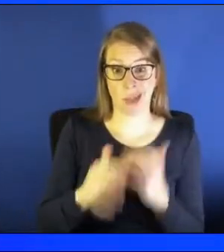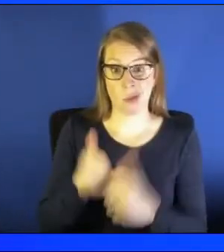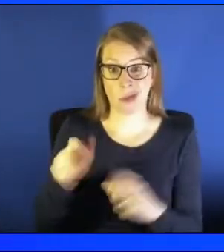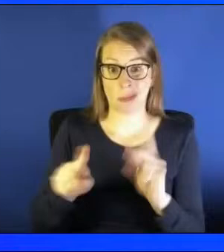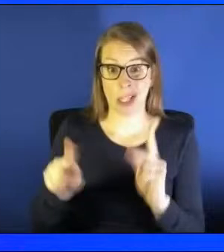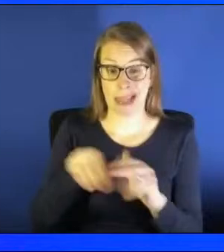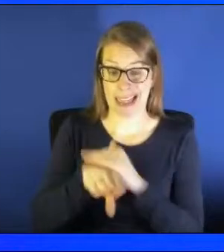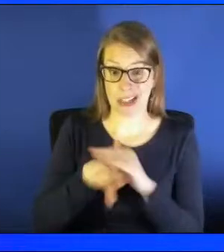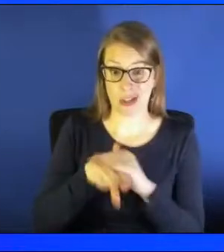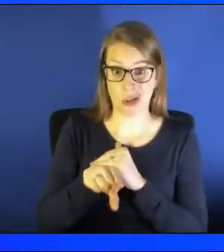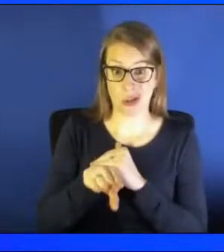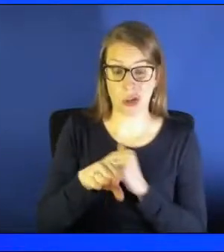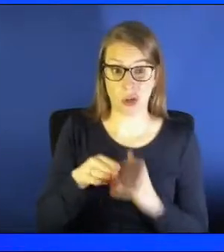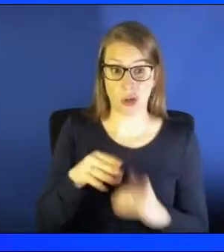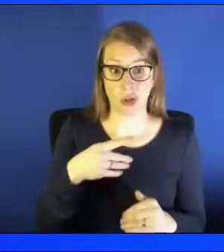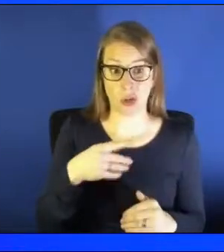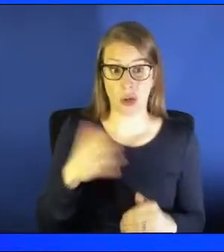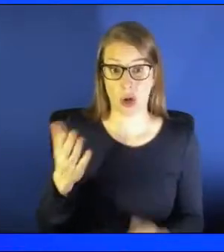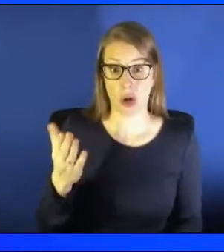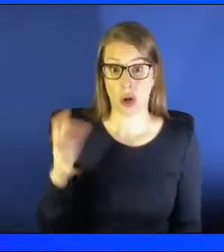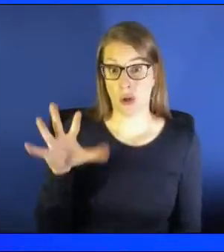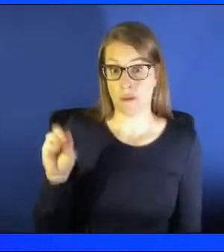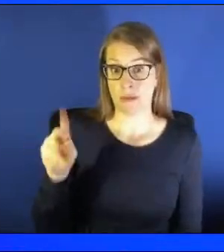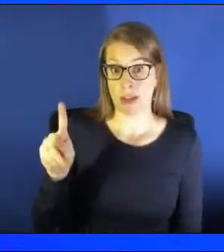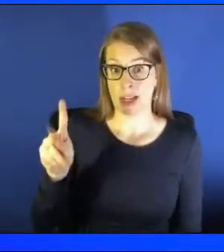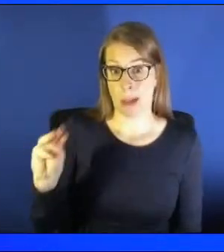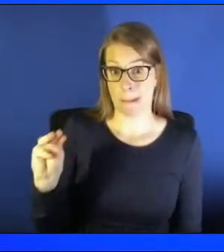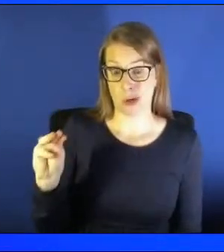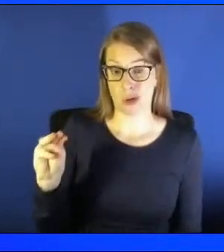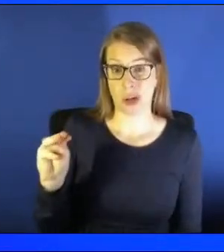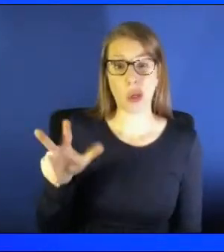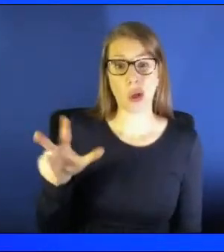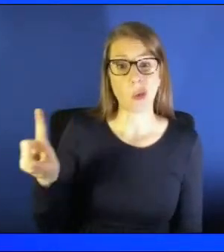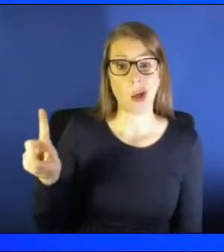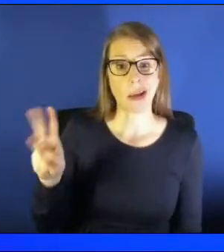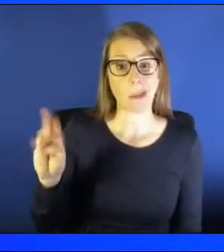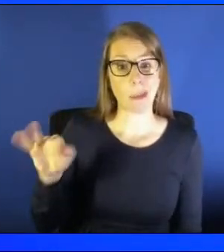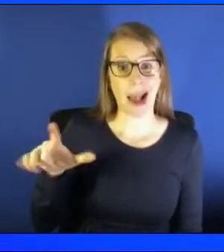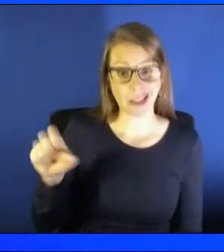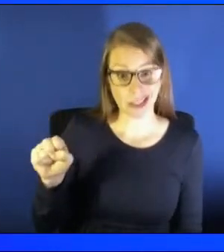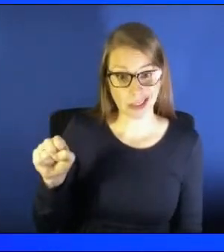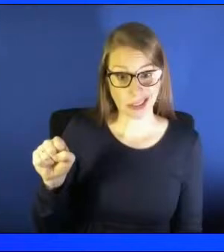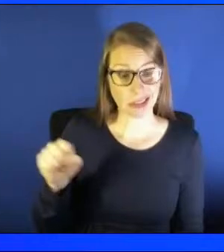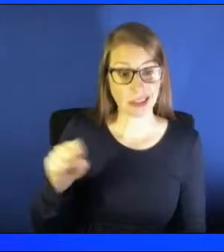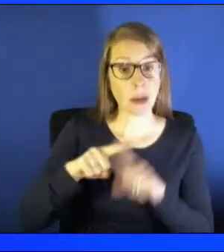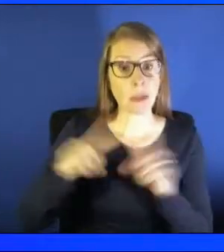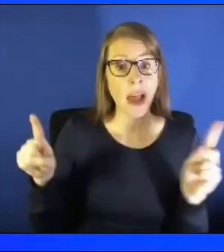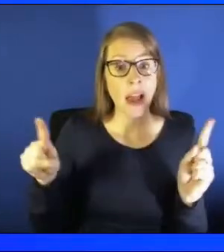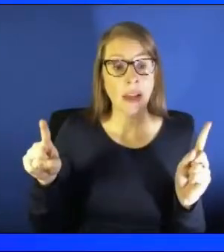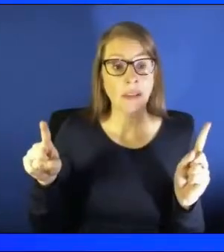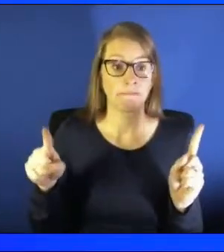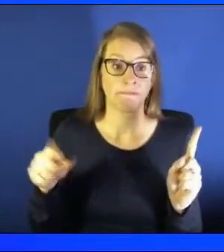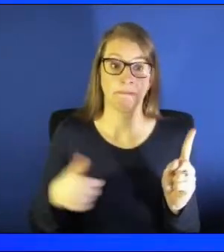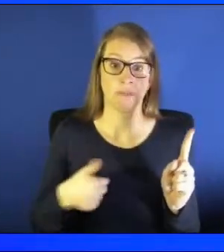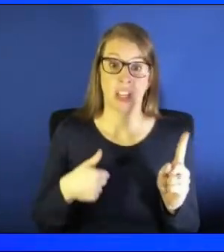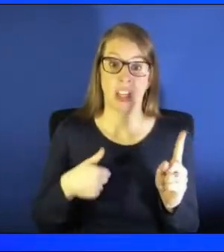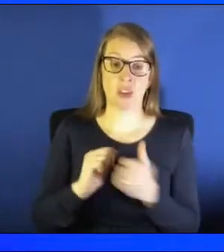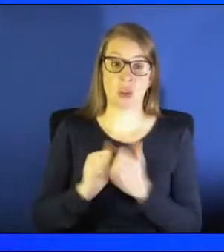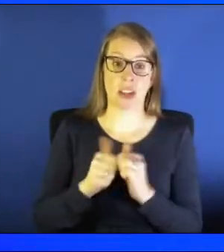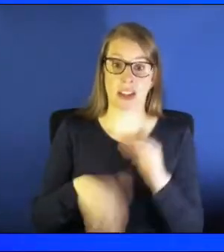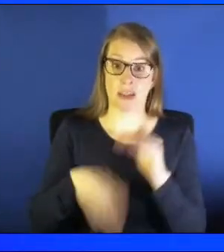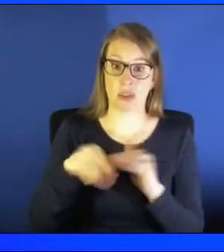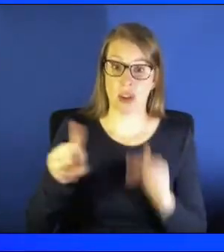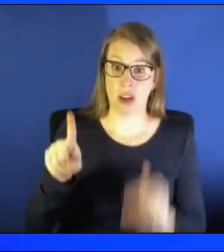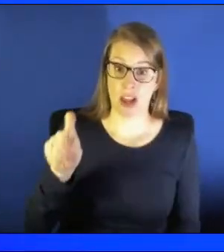is what we say a 50-kilometer race, so that's 31 miles. But I've done races up to 100